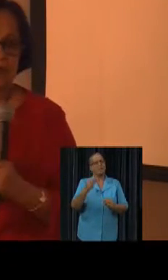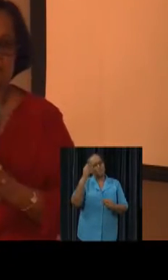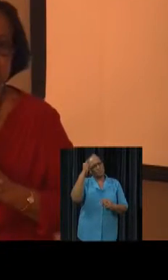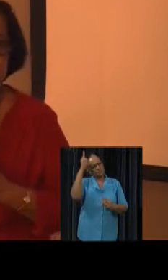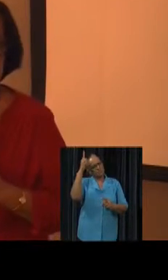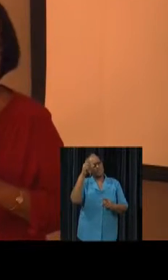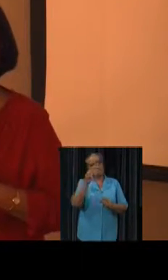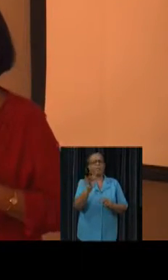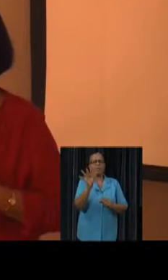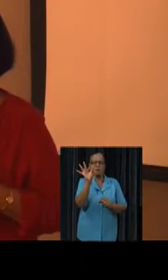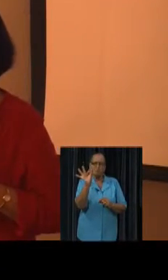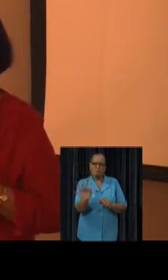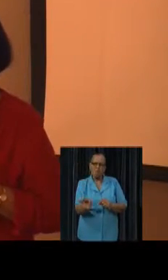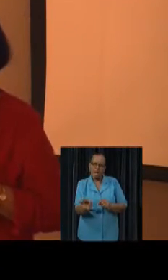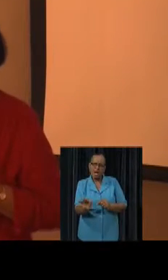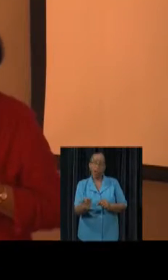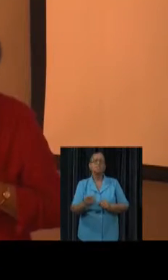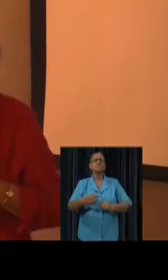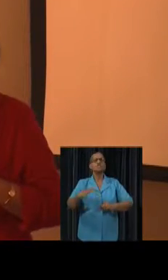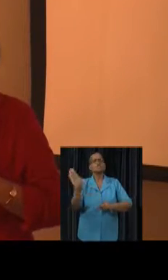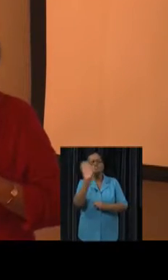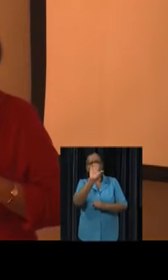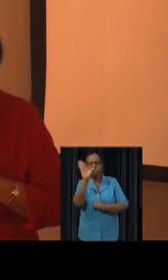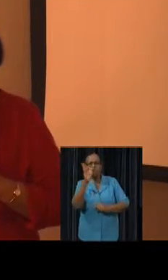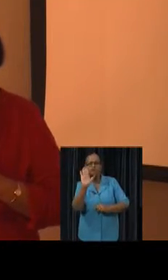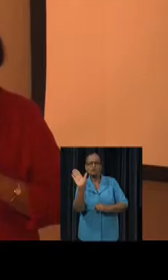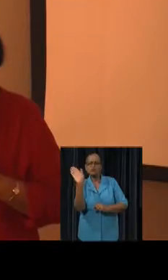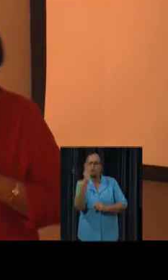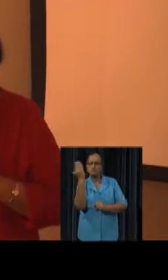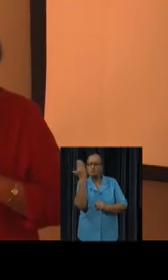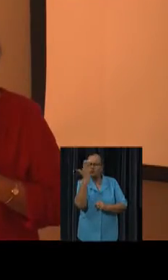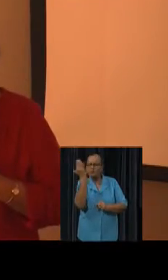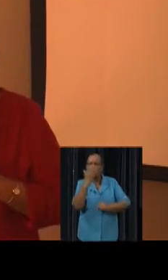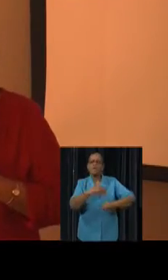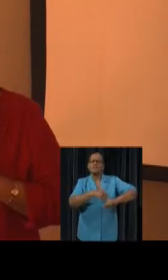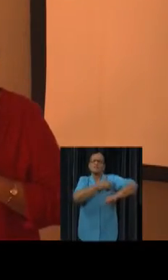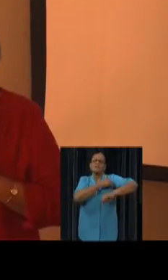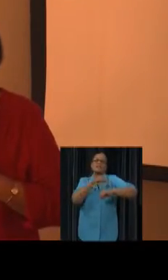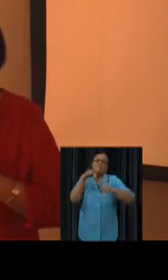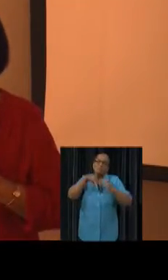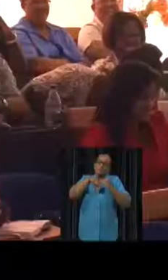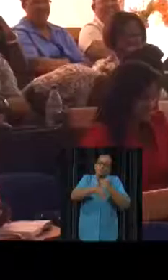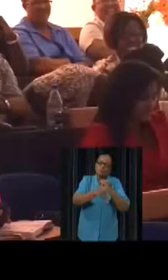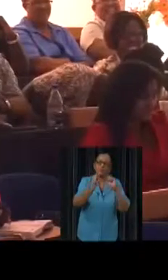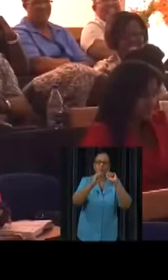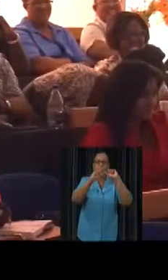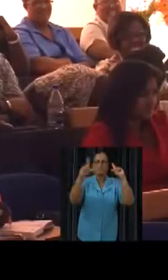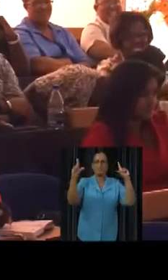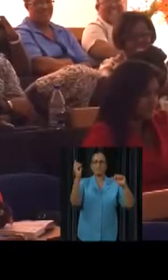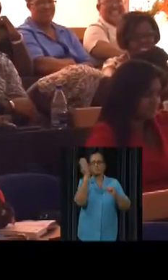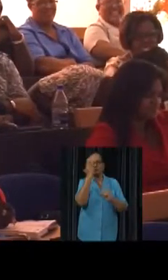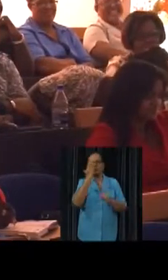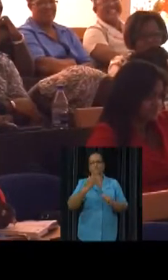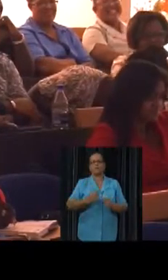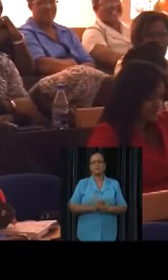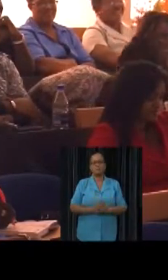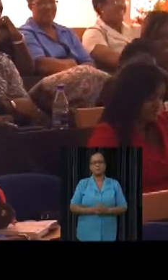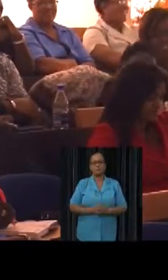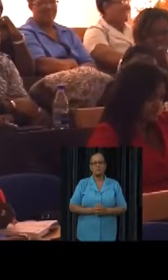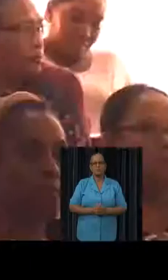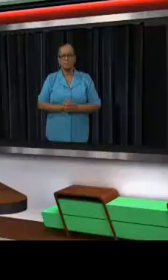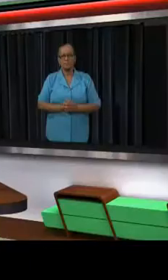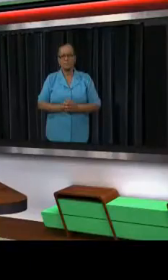essays are placed in a scientific journal, and students will do further search for their master's